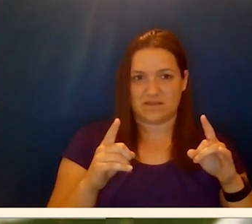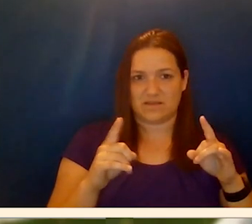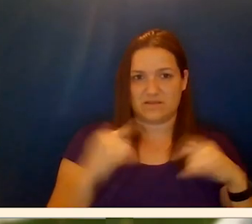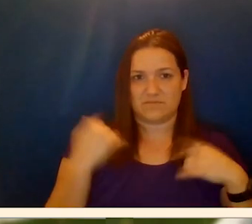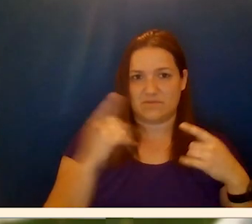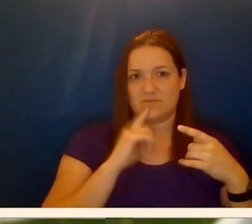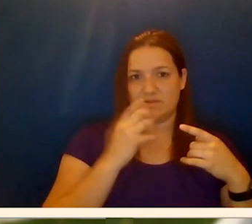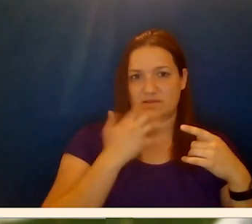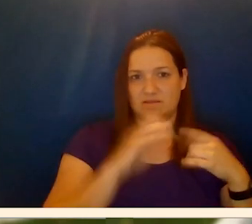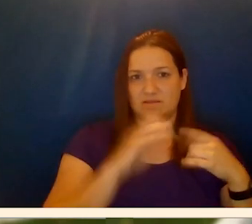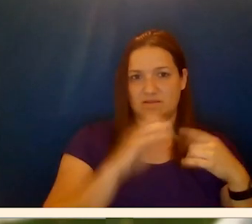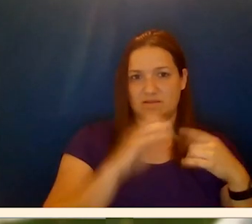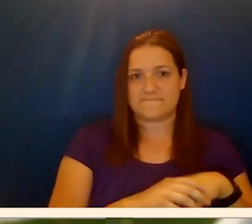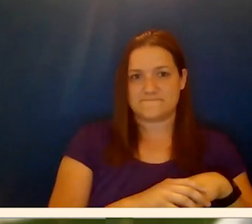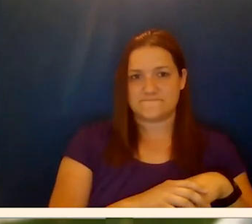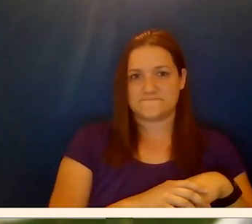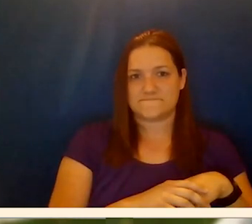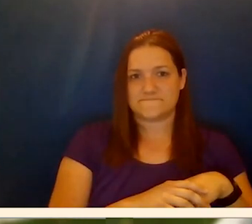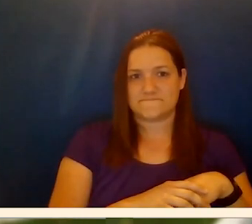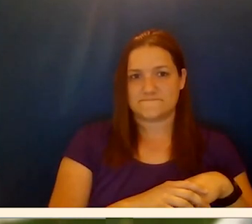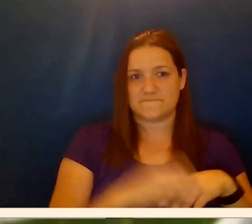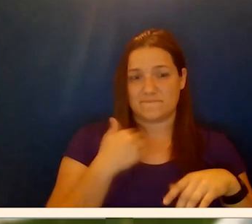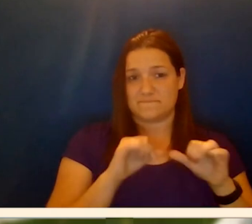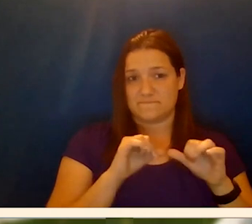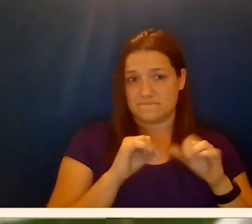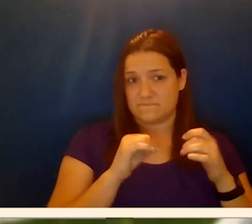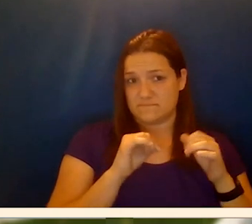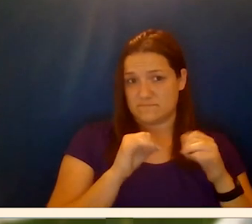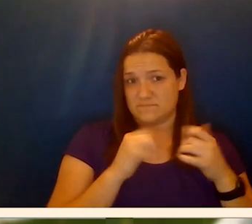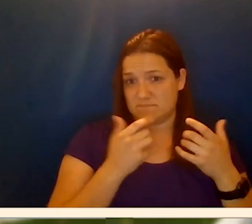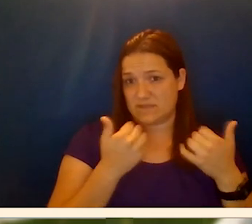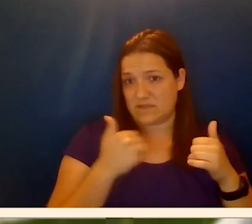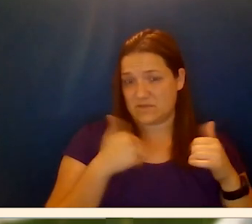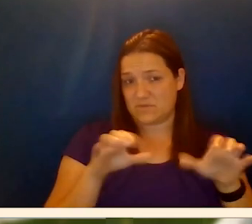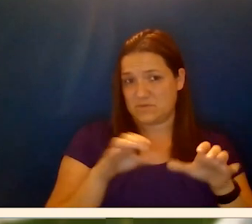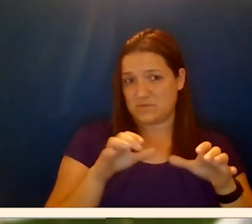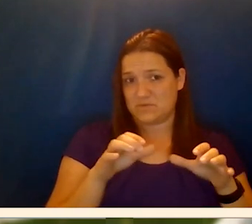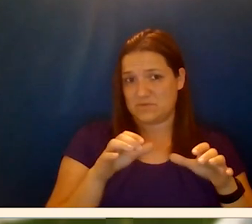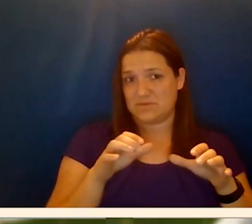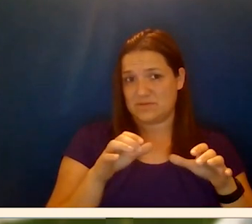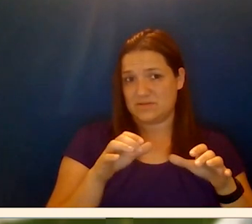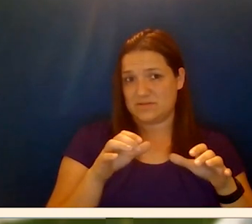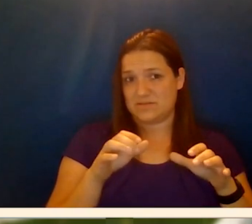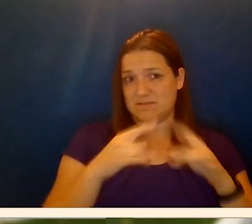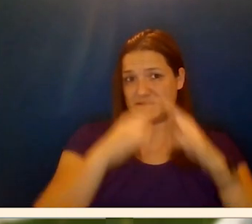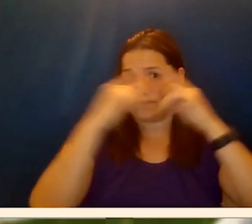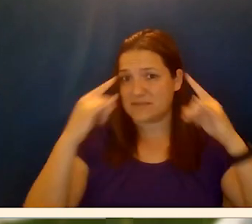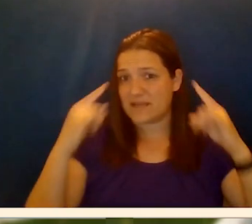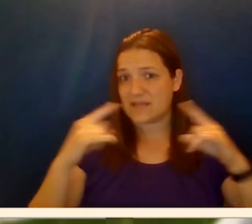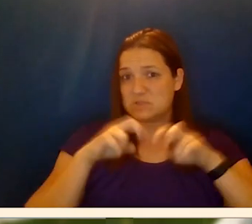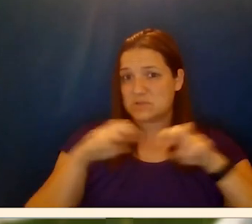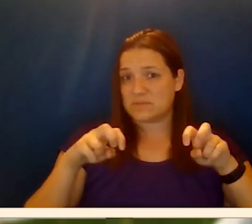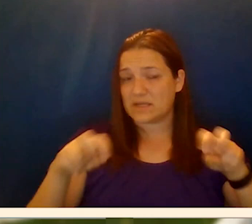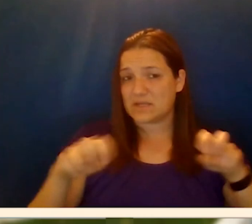are we going to, is there anything in the works to maybe put tents out or benches for patients instead of asking them to wait in their